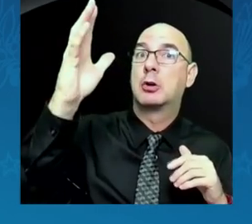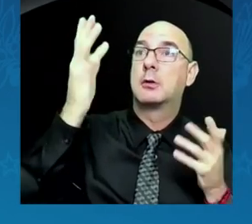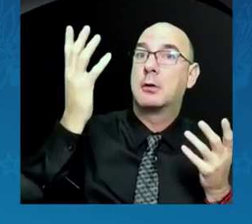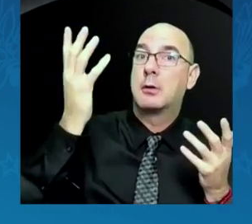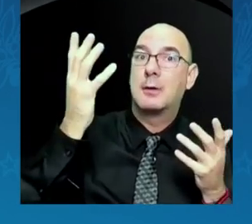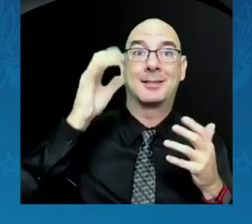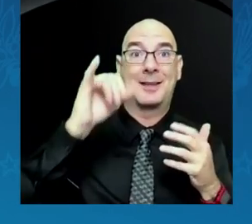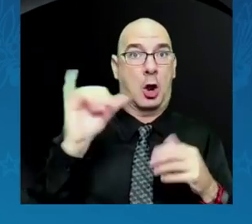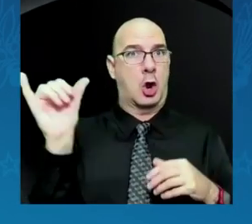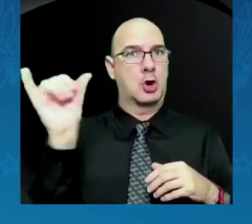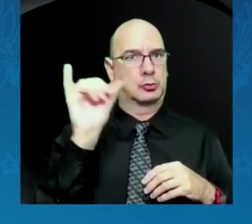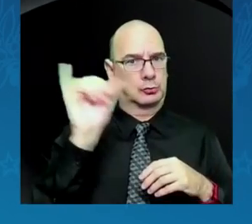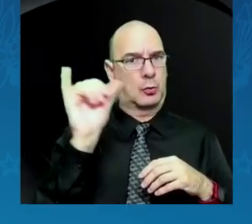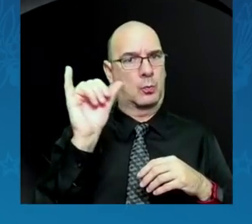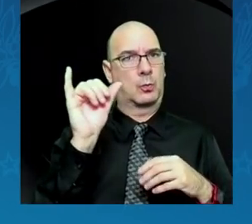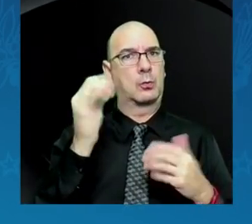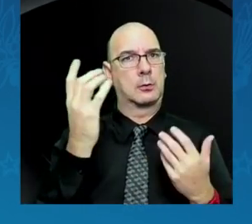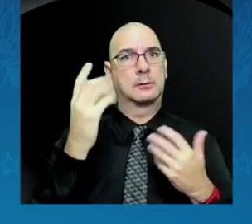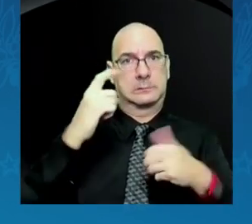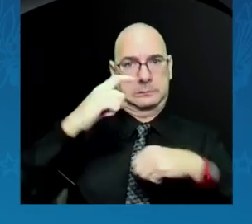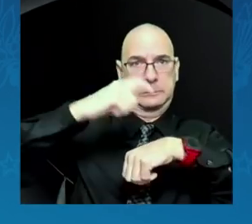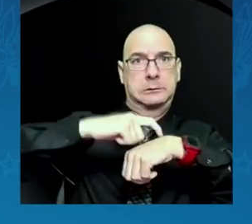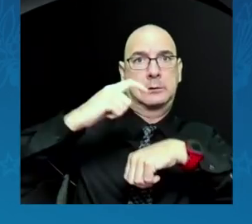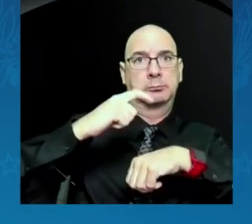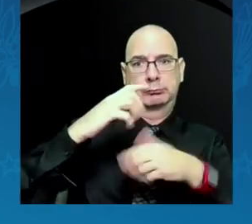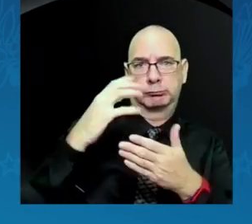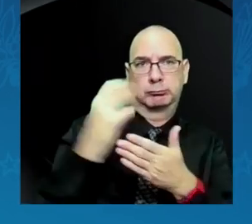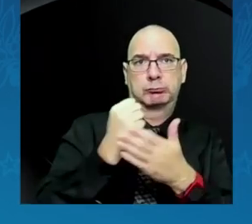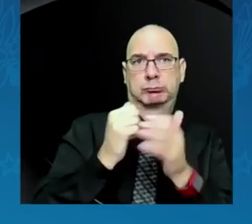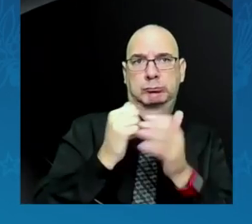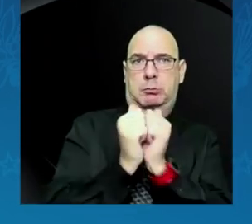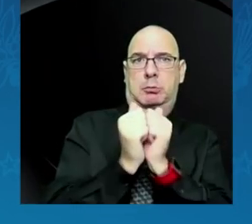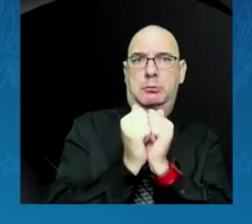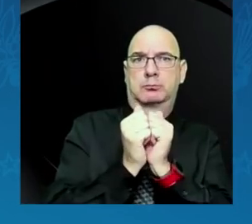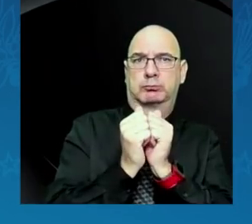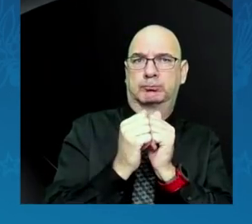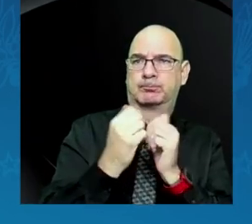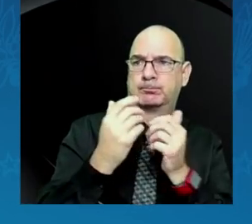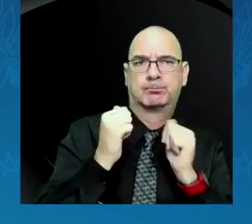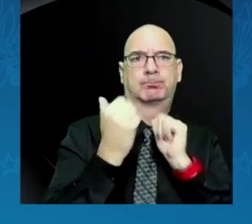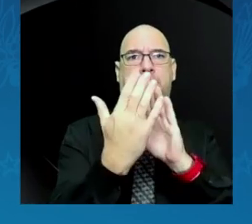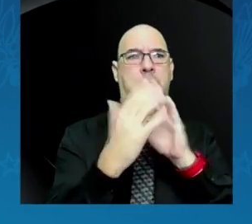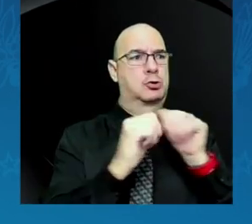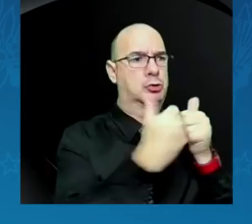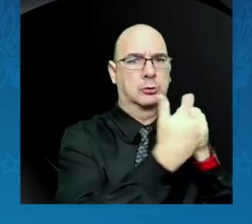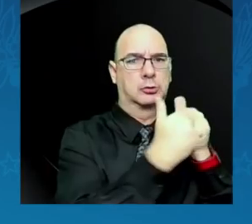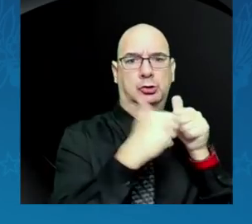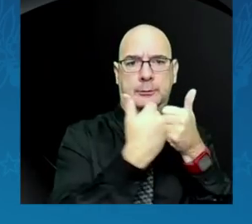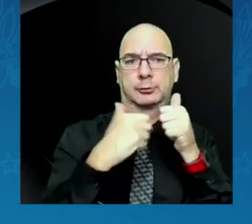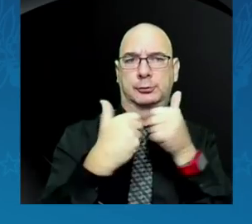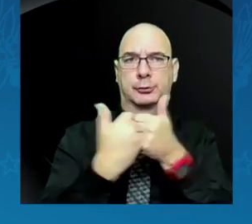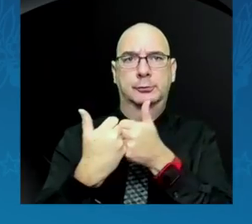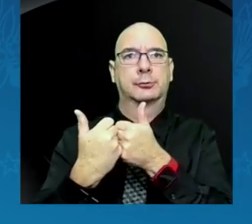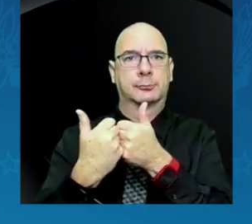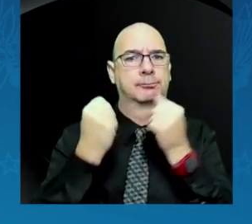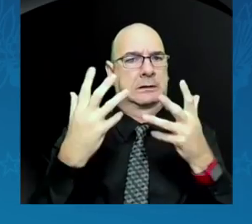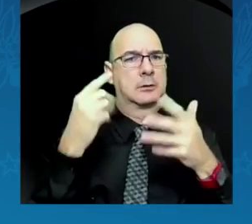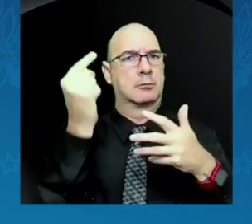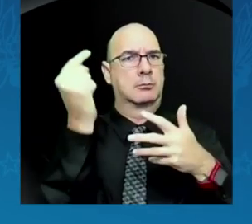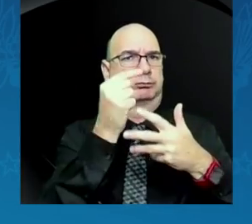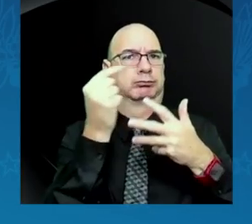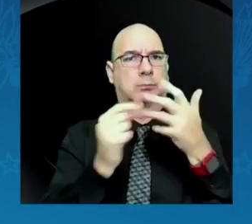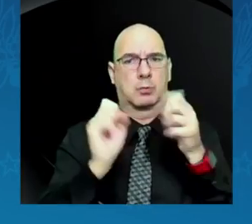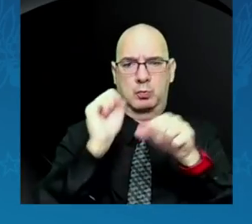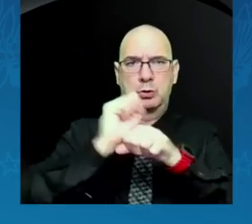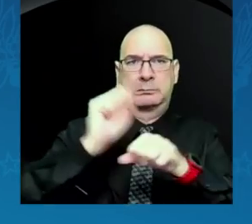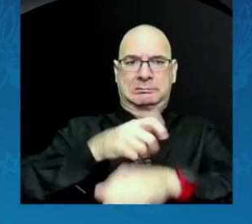to together address the challenges and to work on the opportunities that are presented